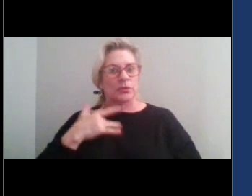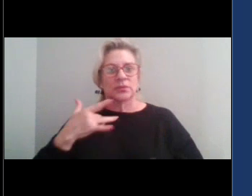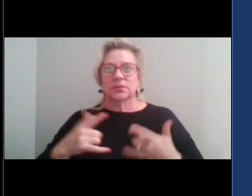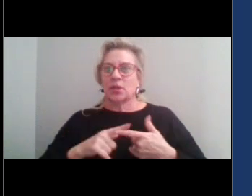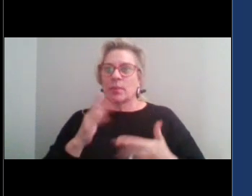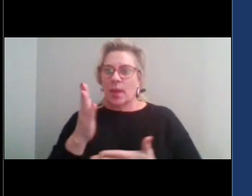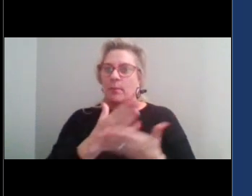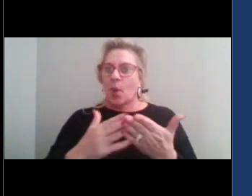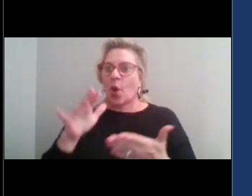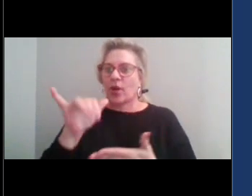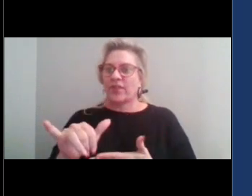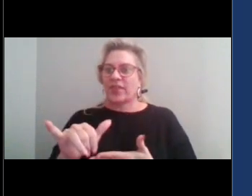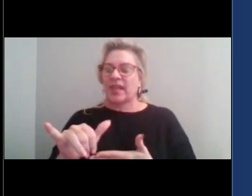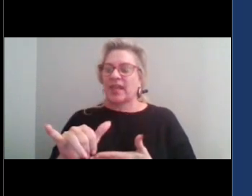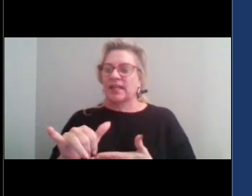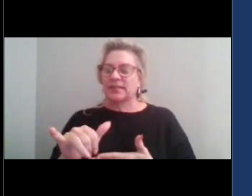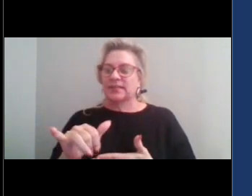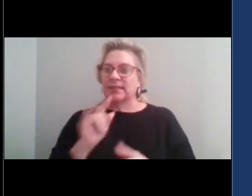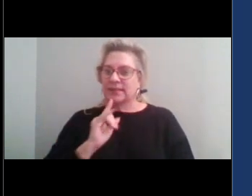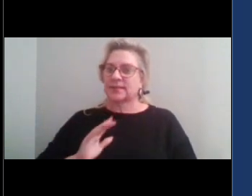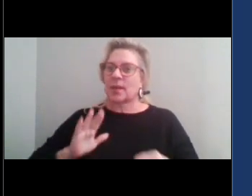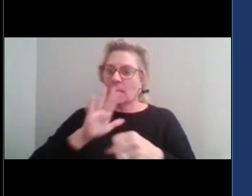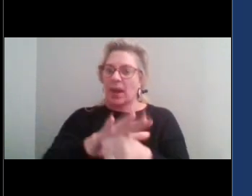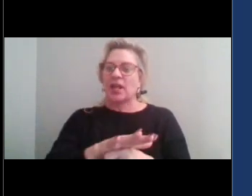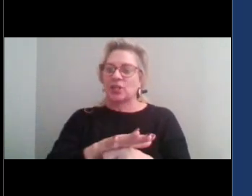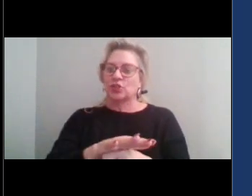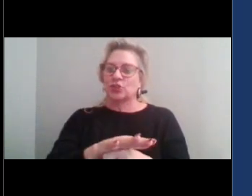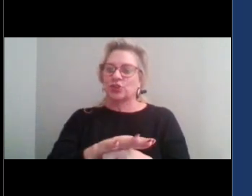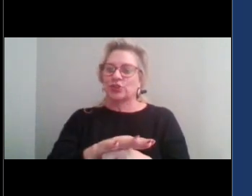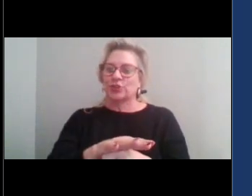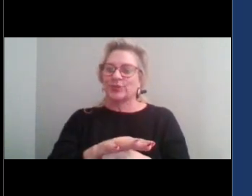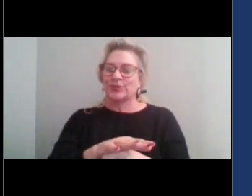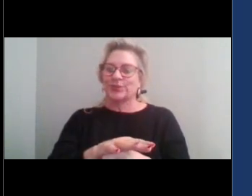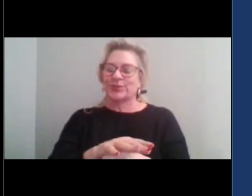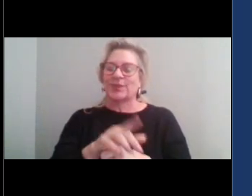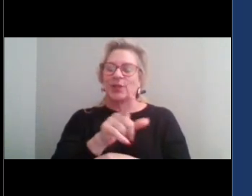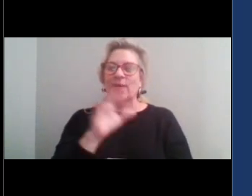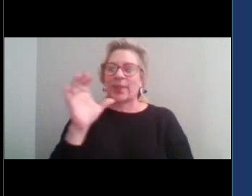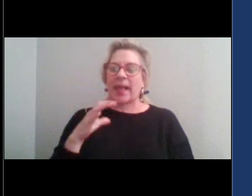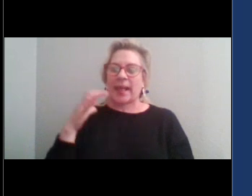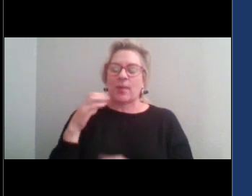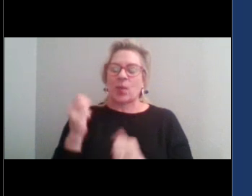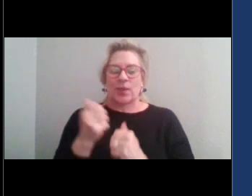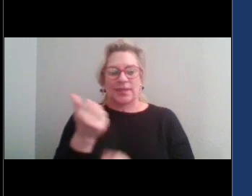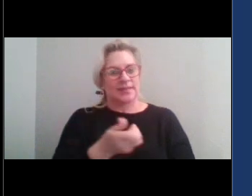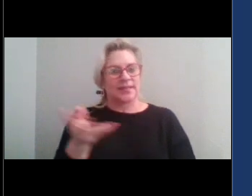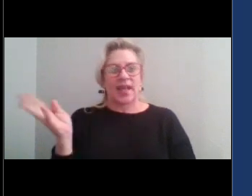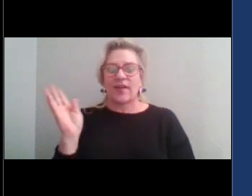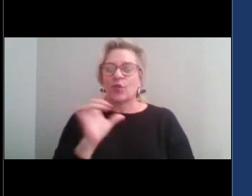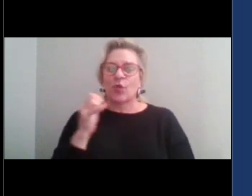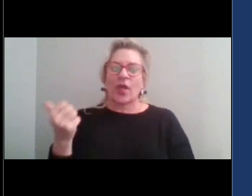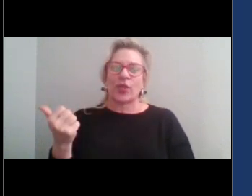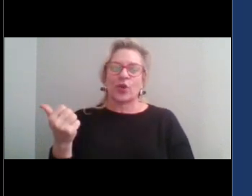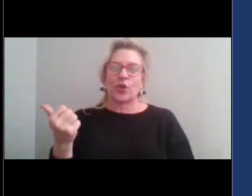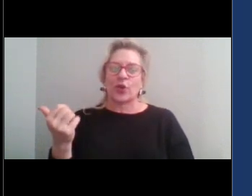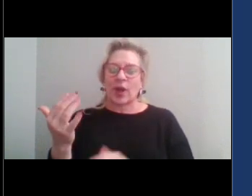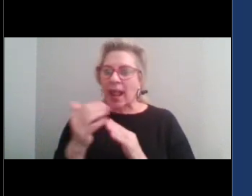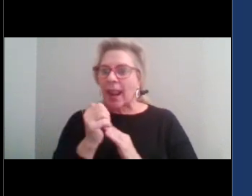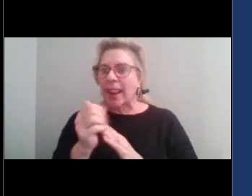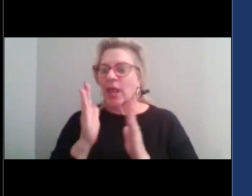this sign-on. As you can see, this was held at the Capitol with several other leaders